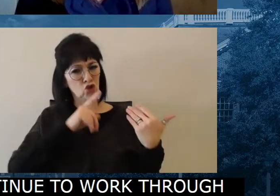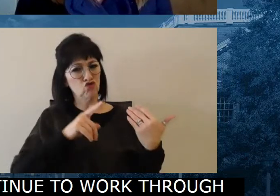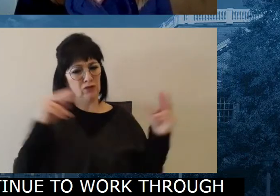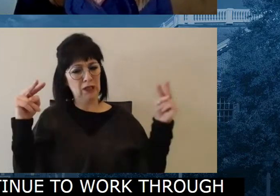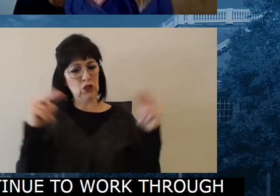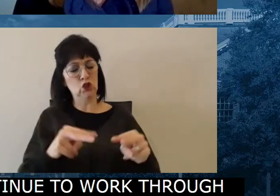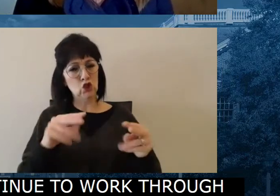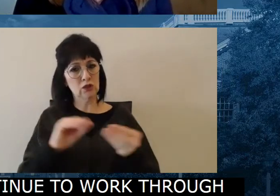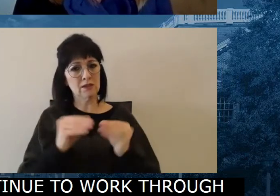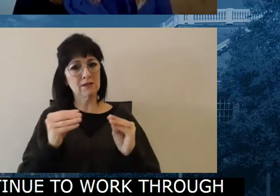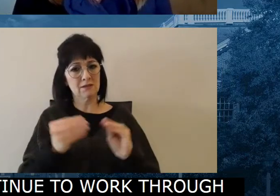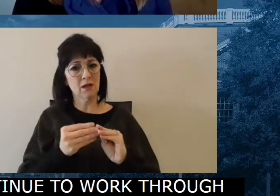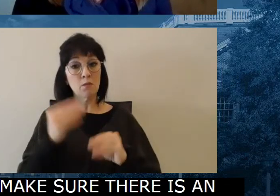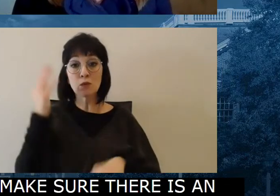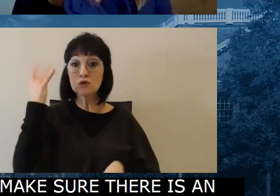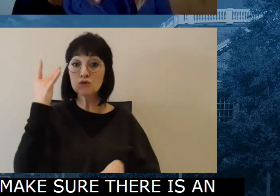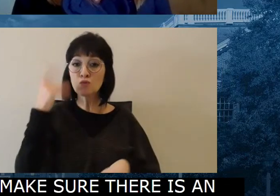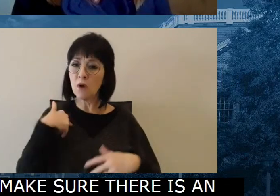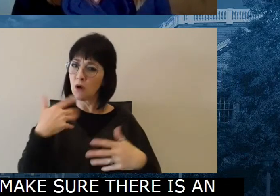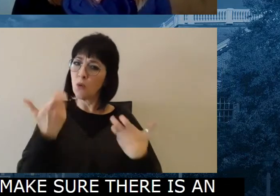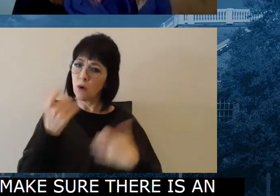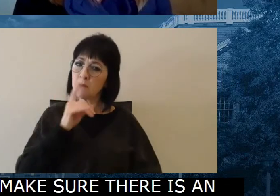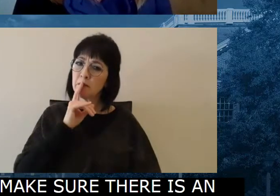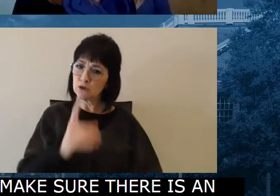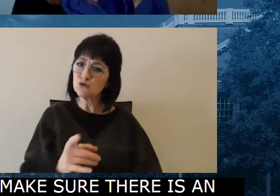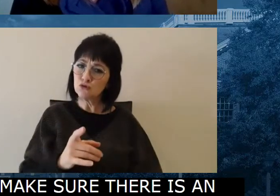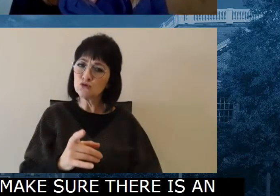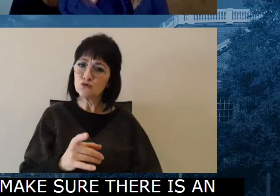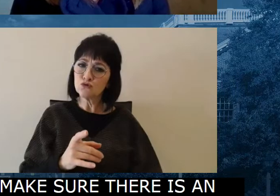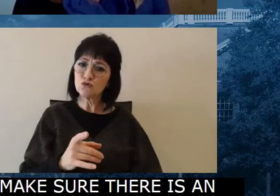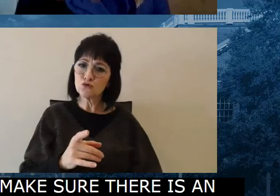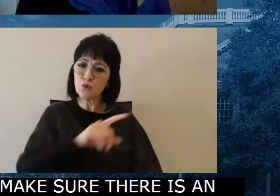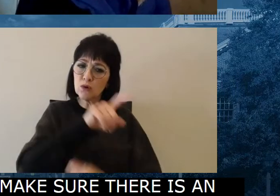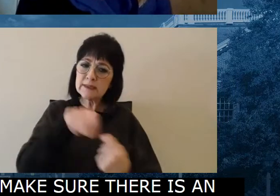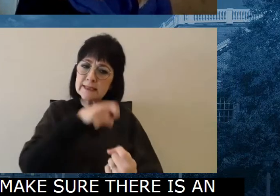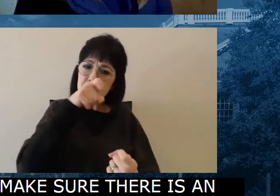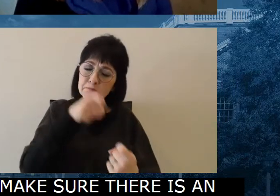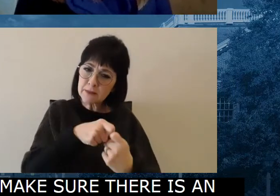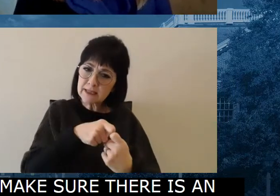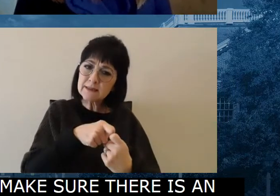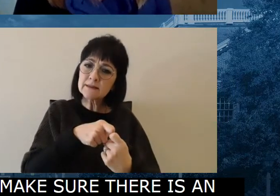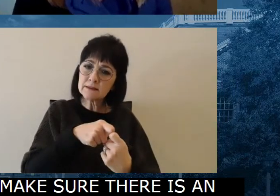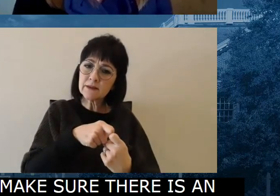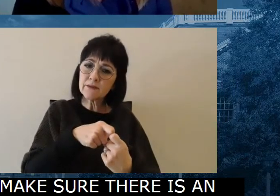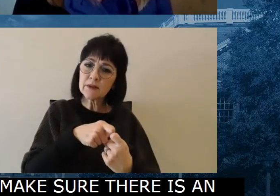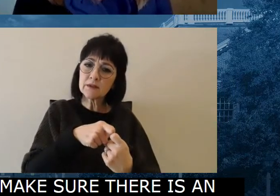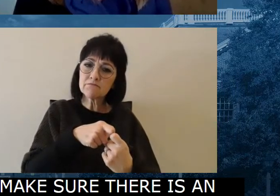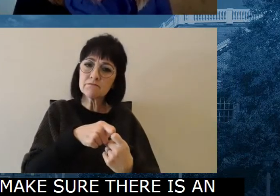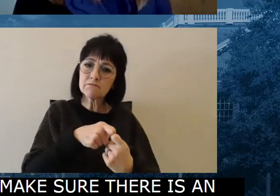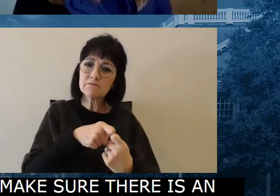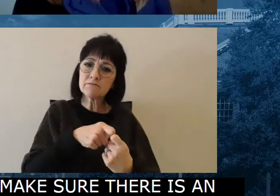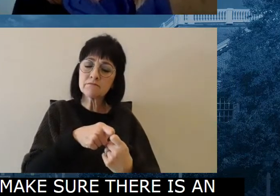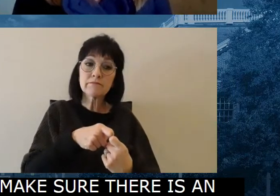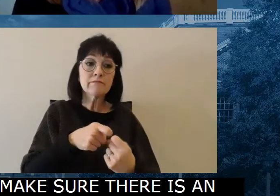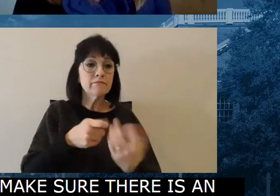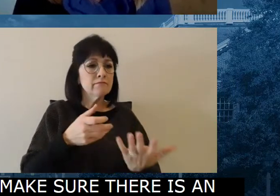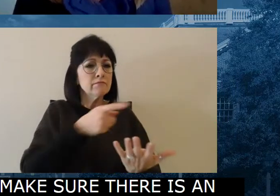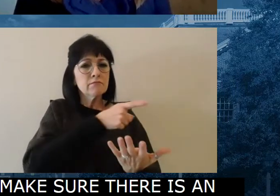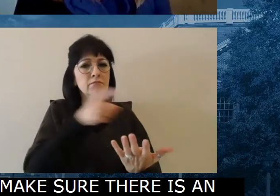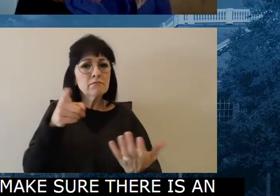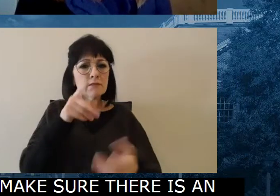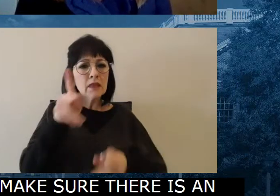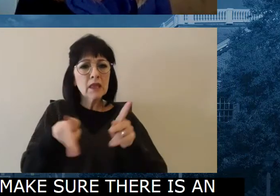so that we can get more specificity around now that our dose